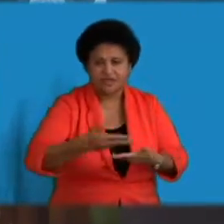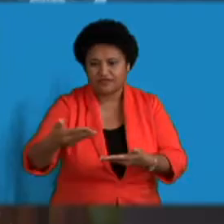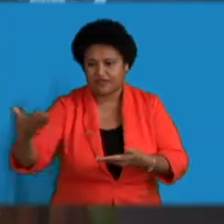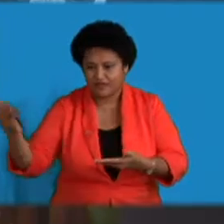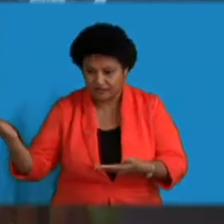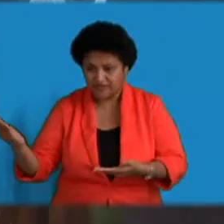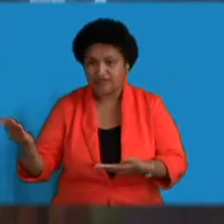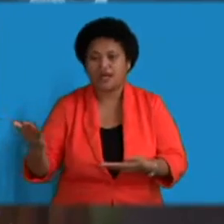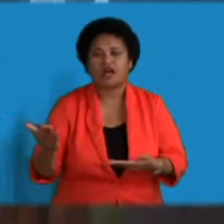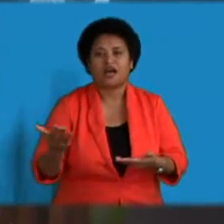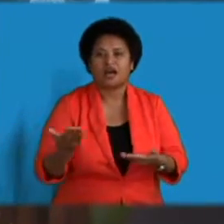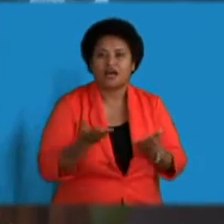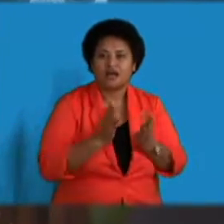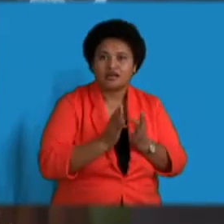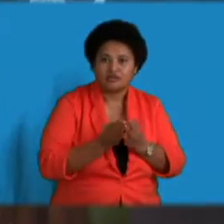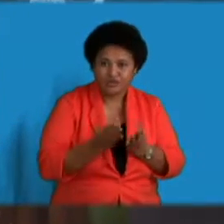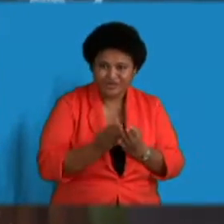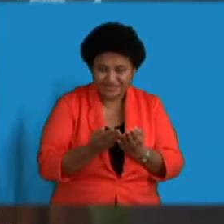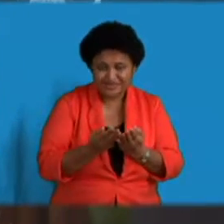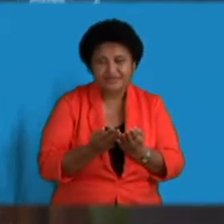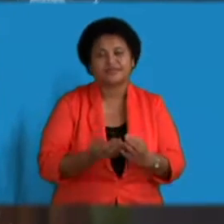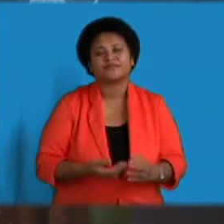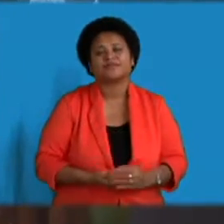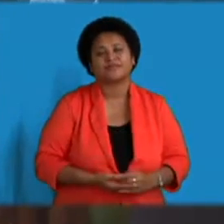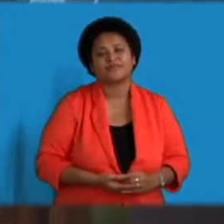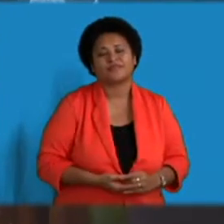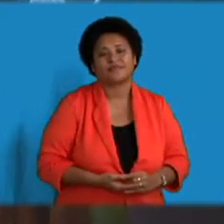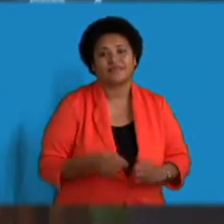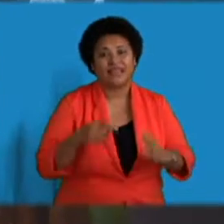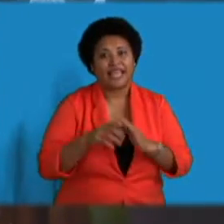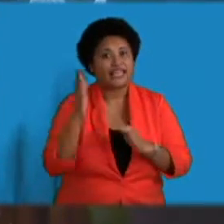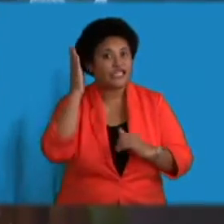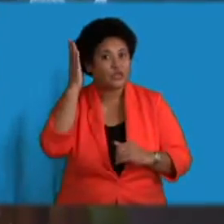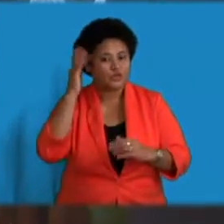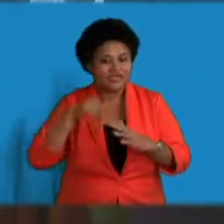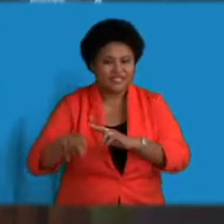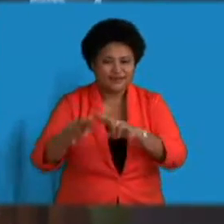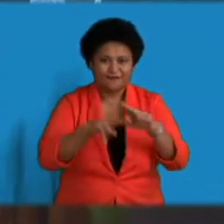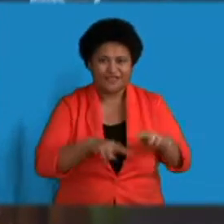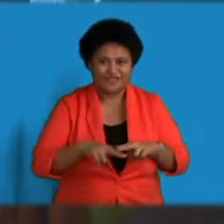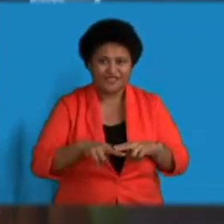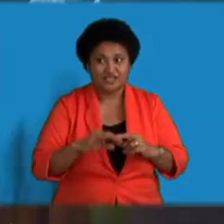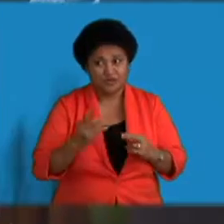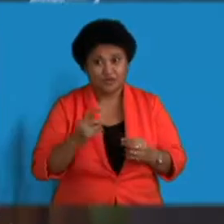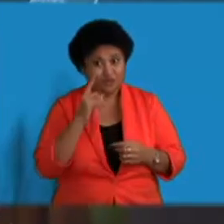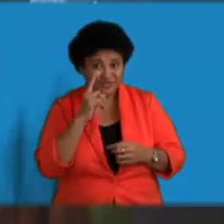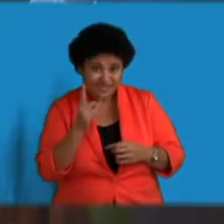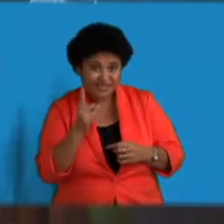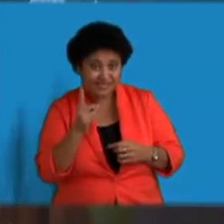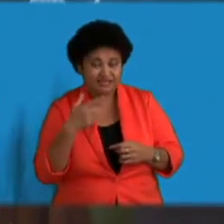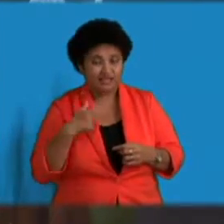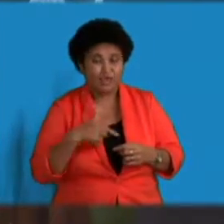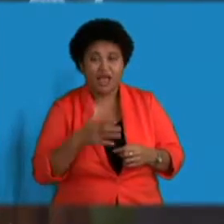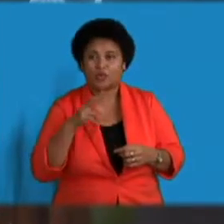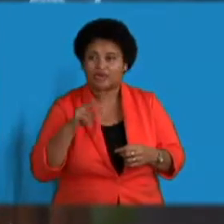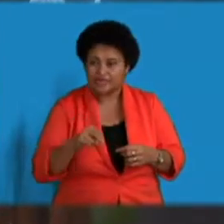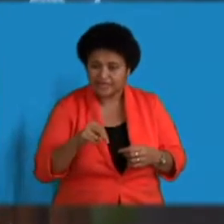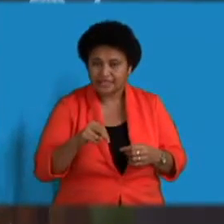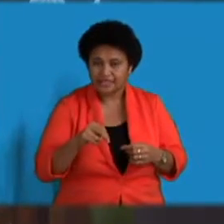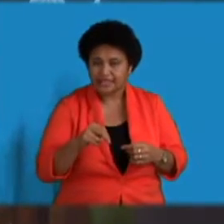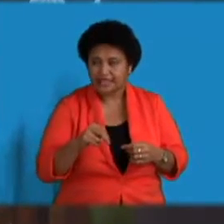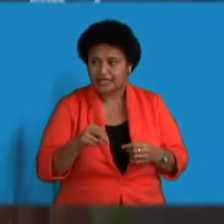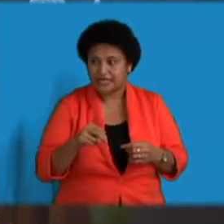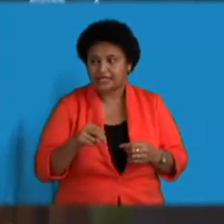Speaker. You can see the impact that it would have, Madam Speaker, if we have a dedicated library space to hold these books and then allow teachers